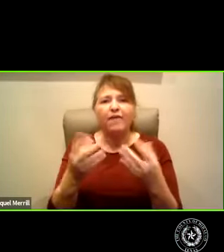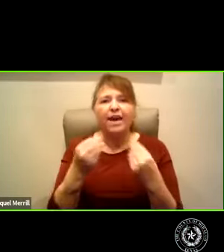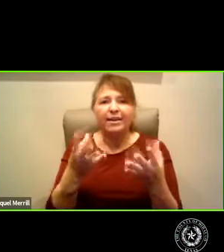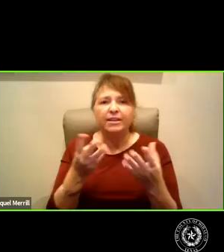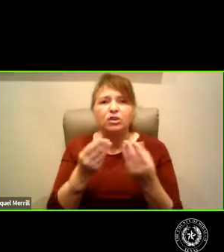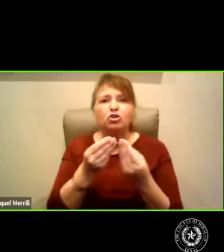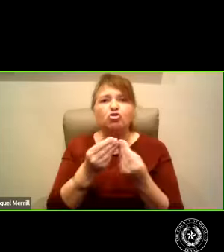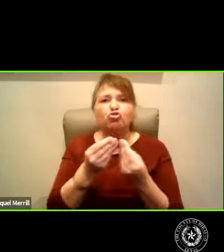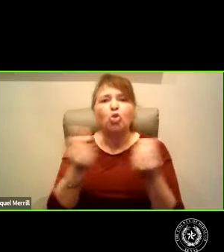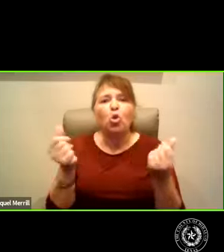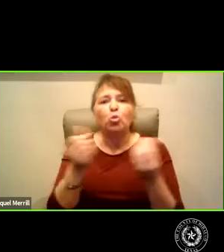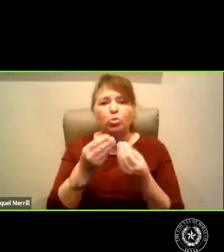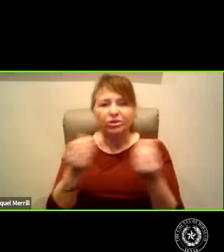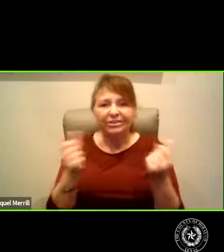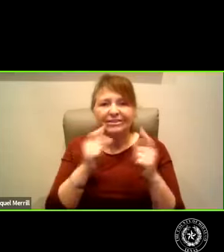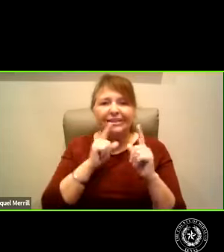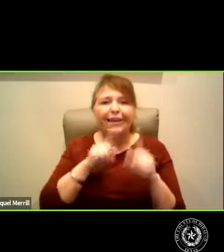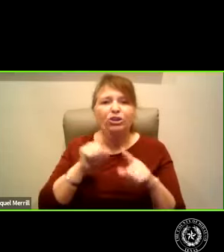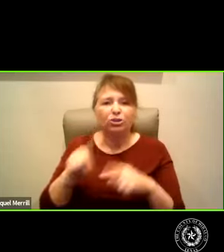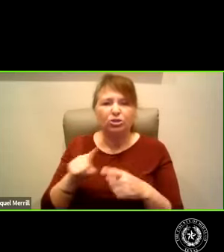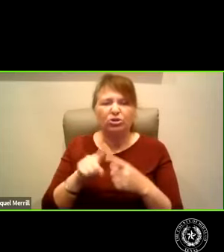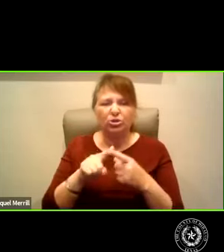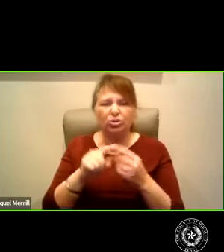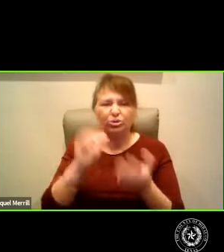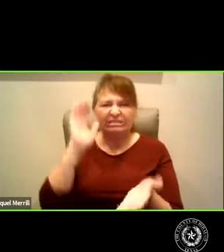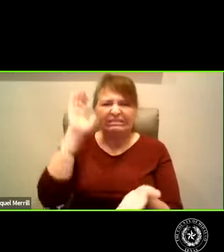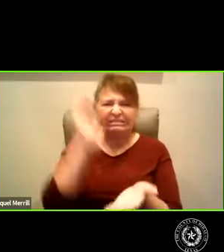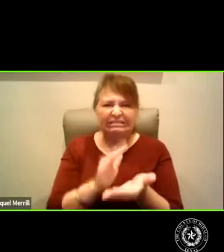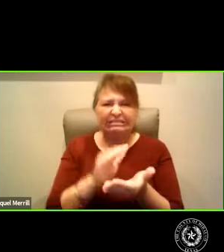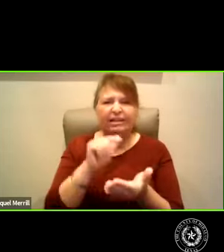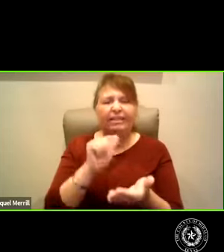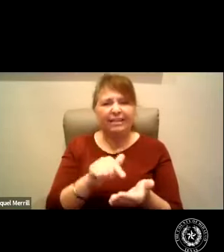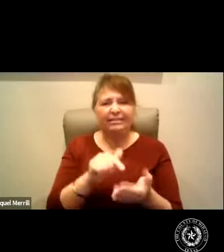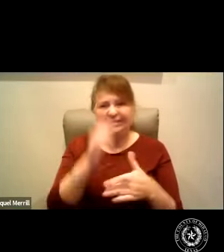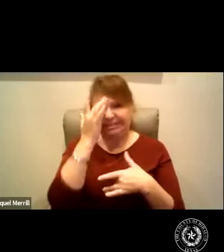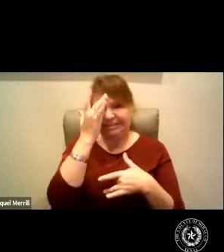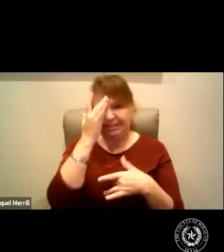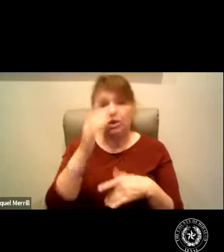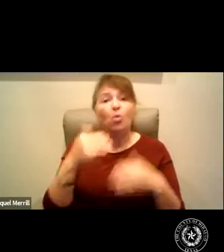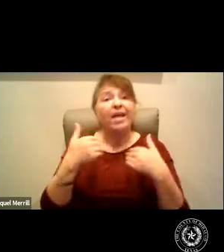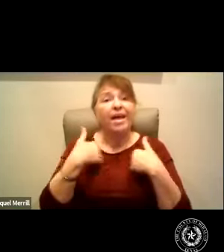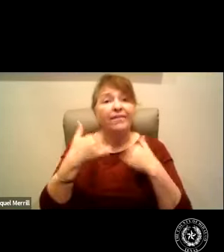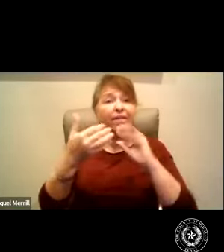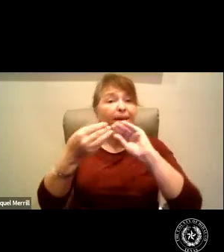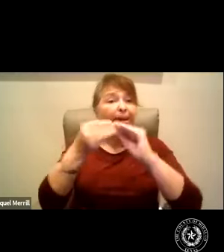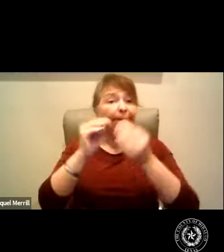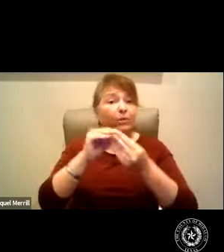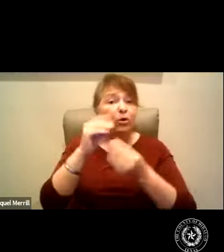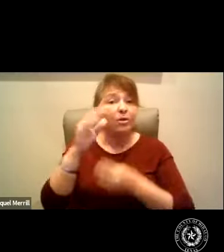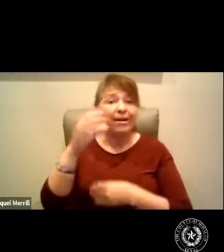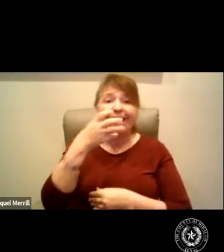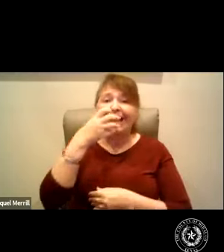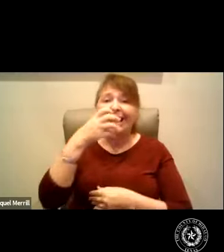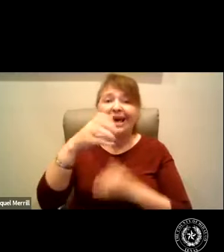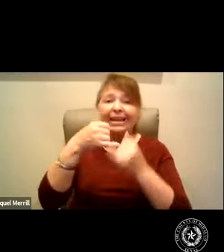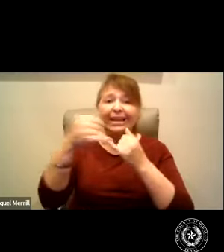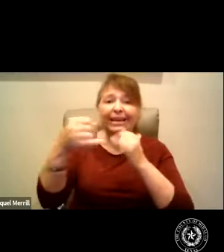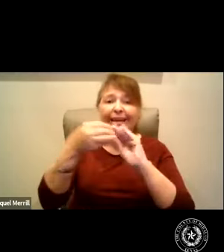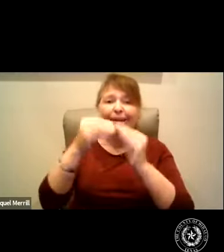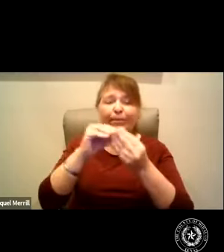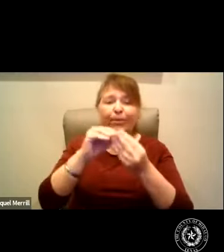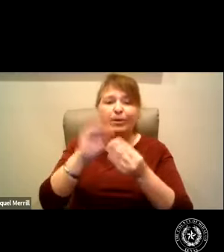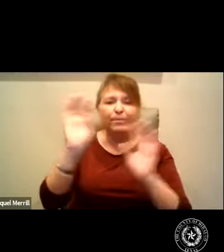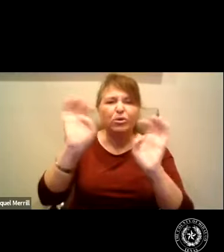horrible and terrible disease. We have a hotline, and that hotline is